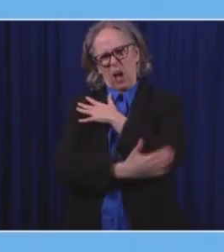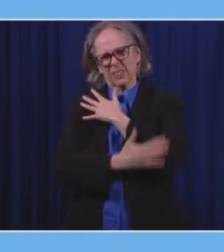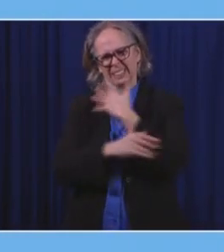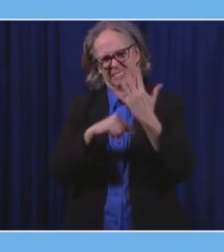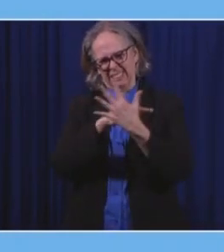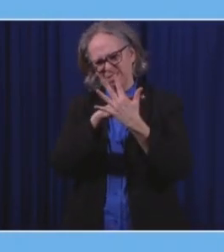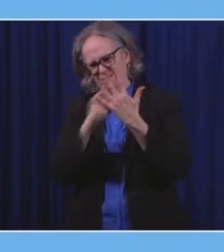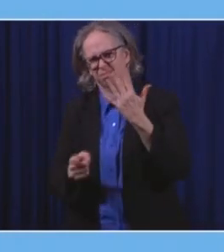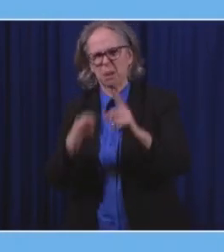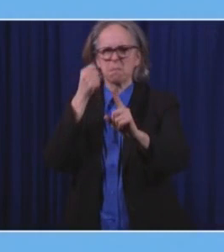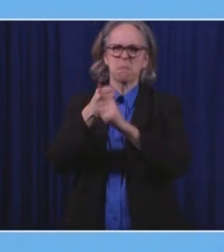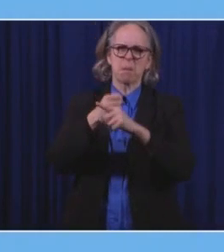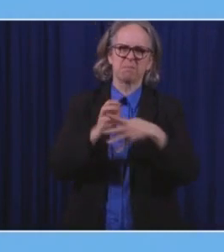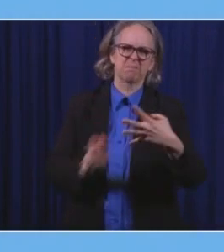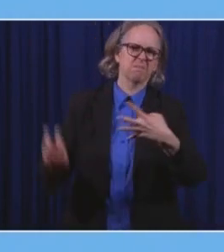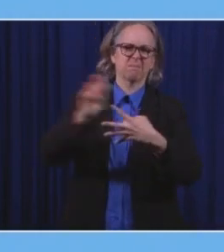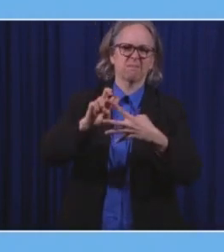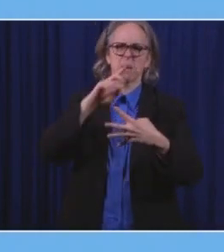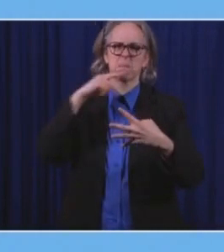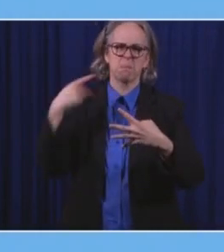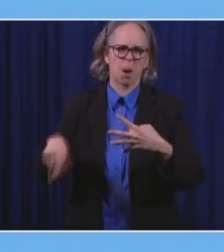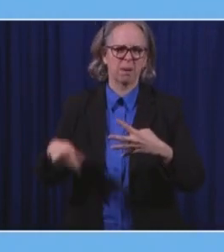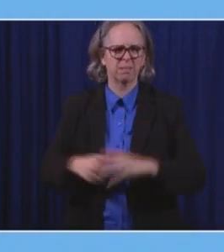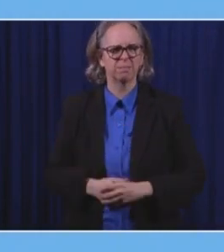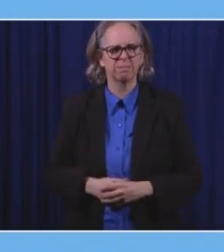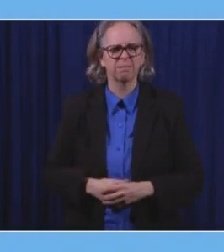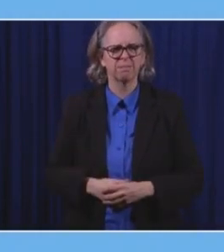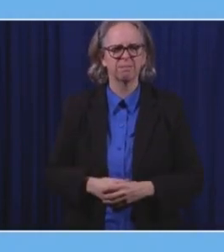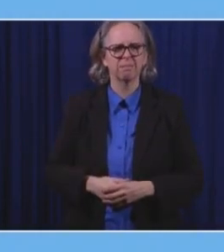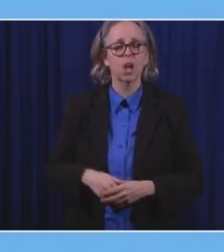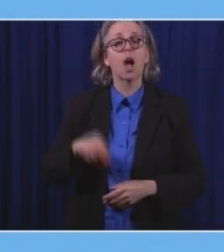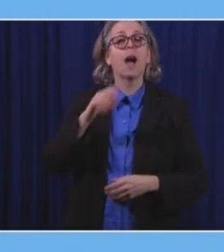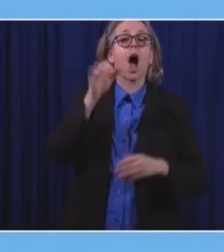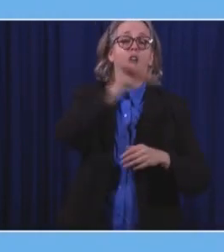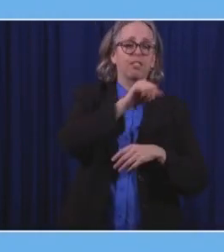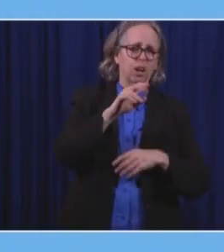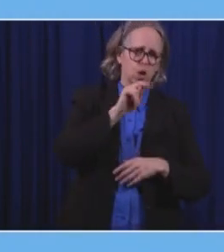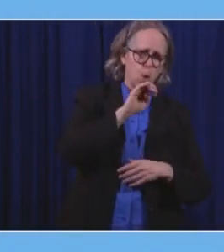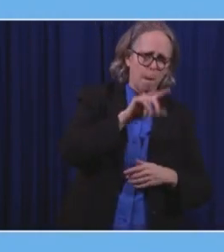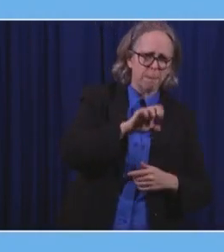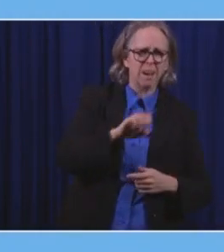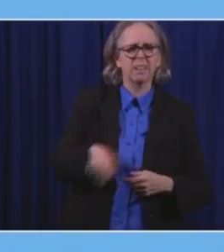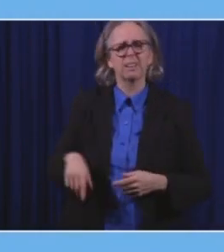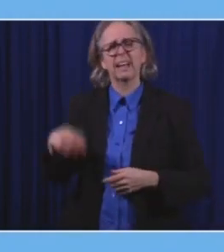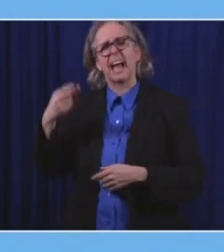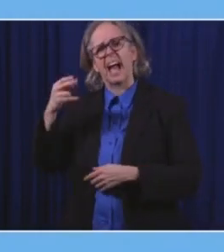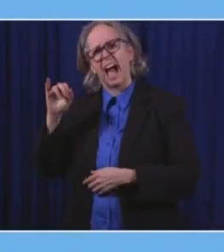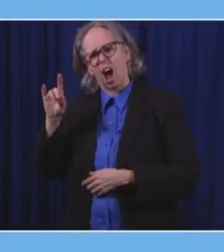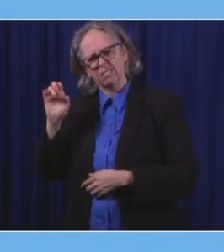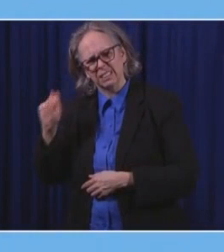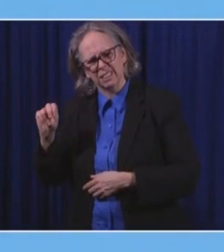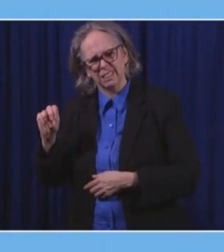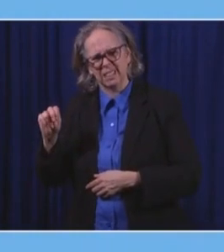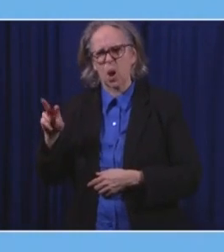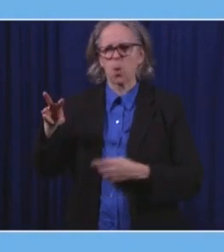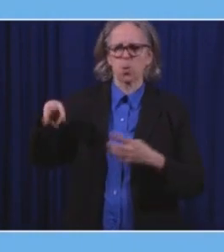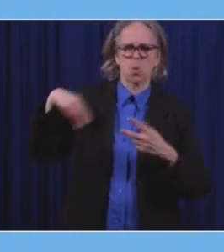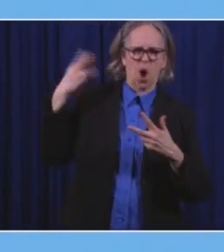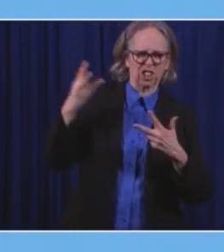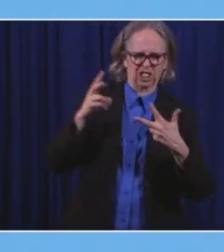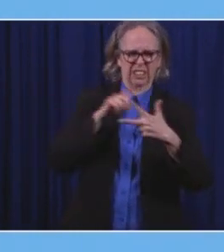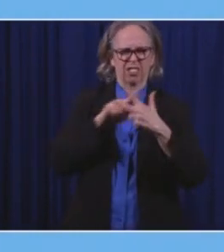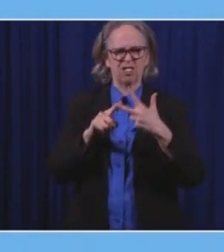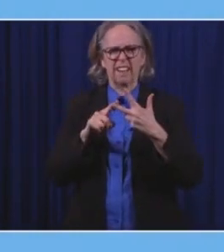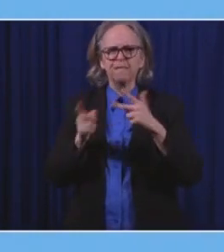Noble, Harrison, and Washington are red for the first time ever. They moved from orange because their region flagged indicator